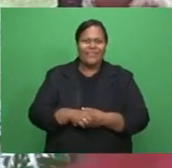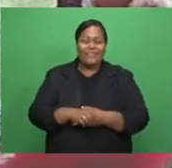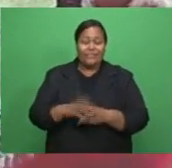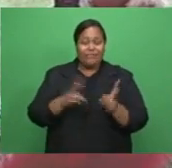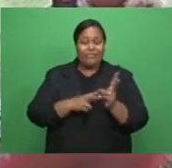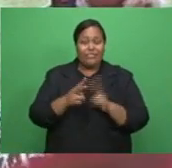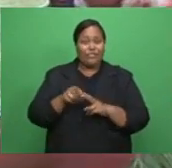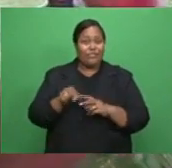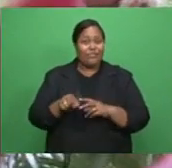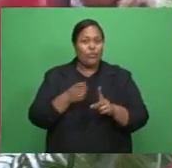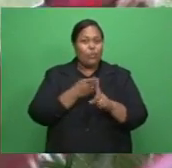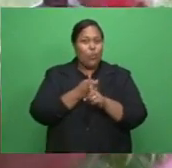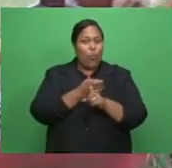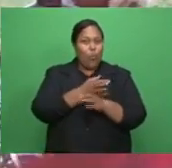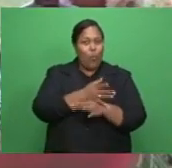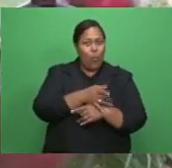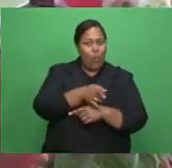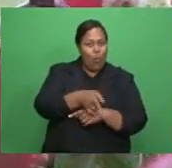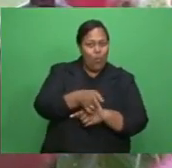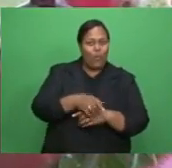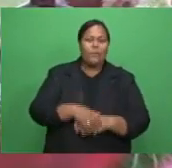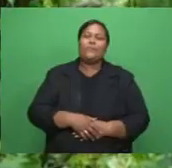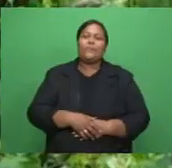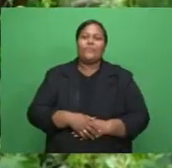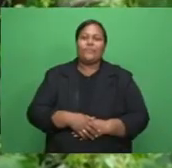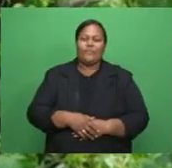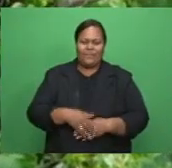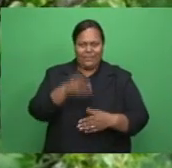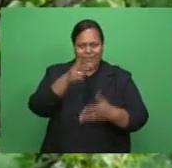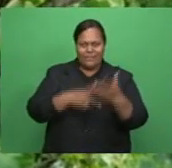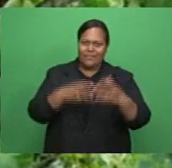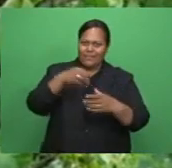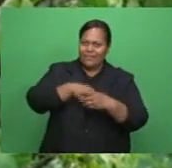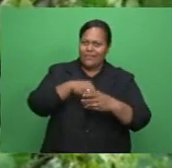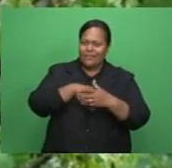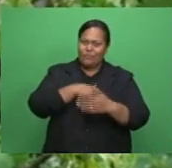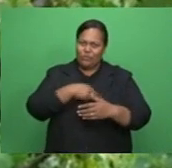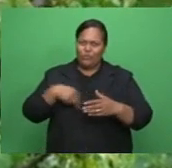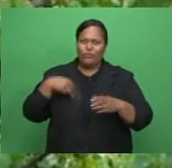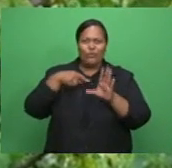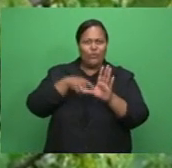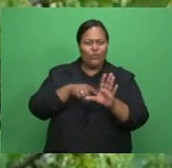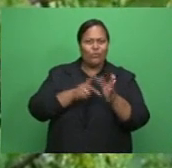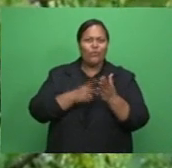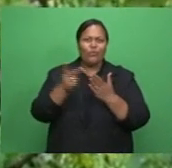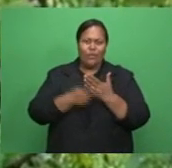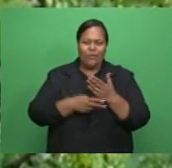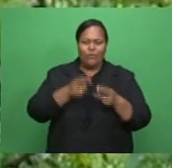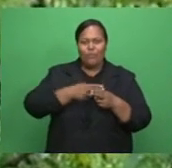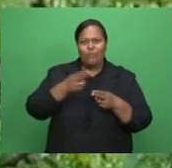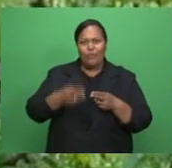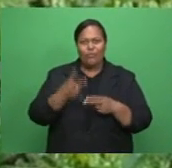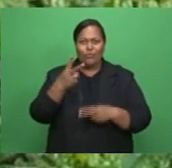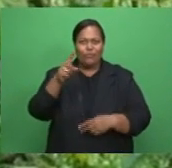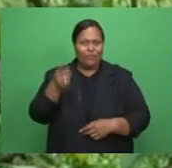Koro. Vunilemba is part of the Ministry of Youth program to plant 2,000 Yangona plants in 3 years.